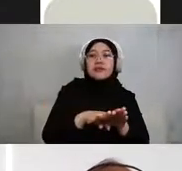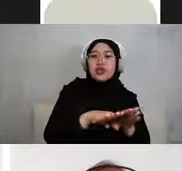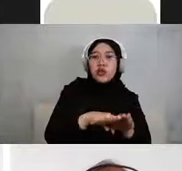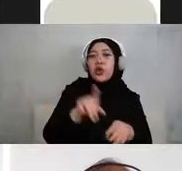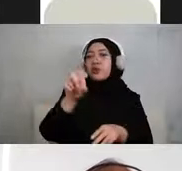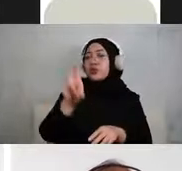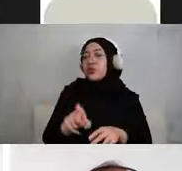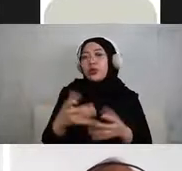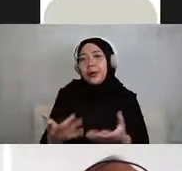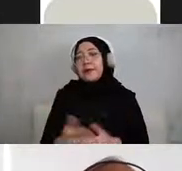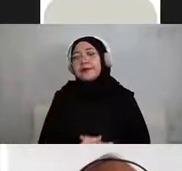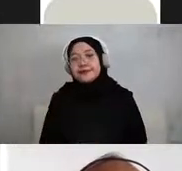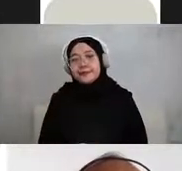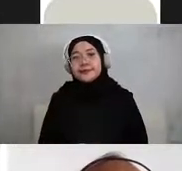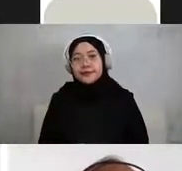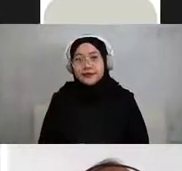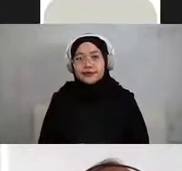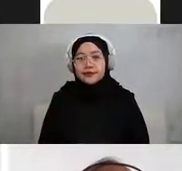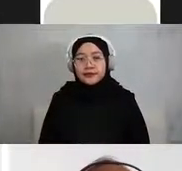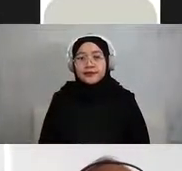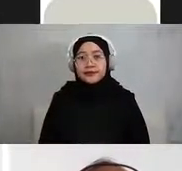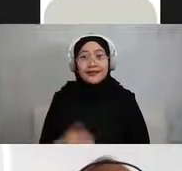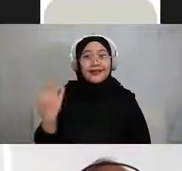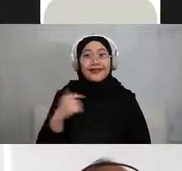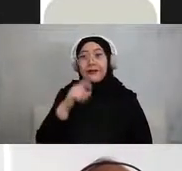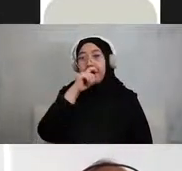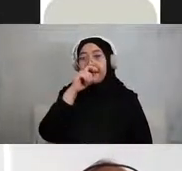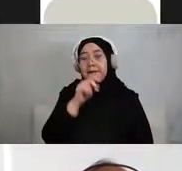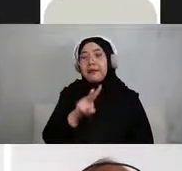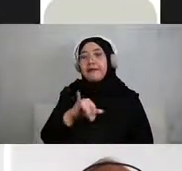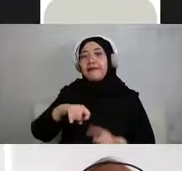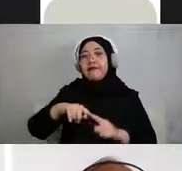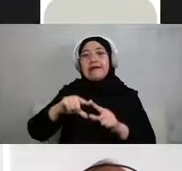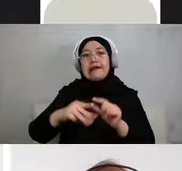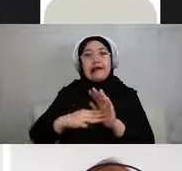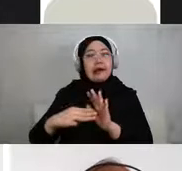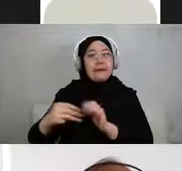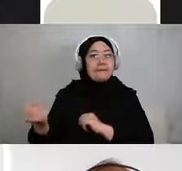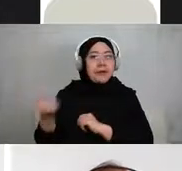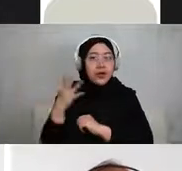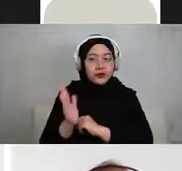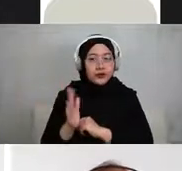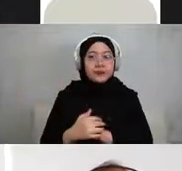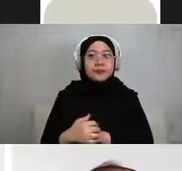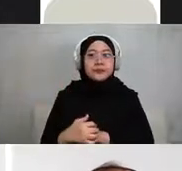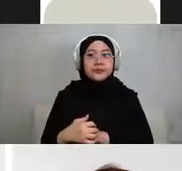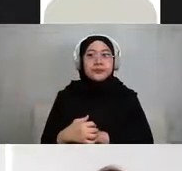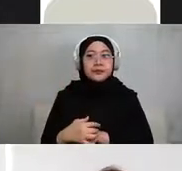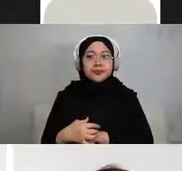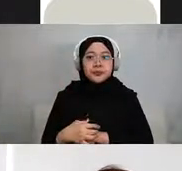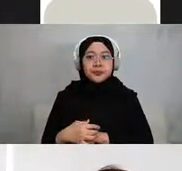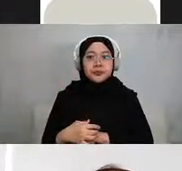Vikrant already explained to this thing, that there are restrictions of the range, because